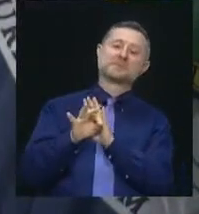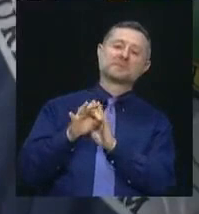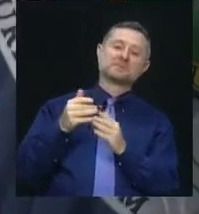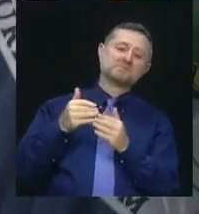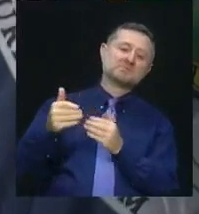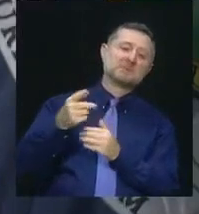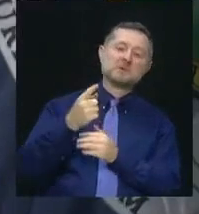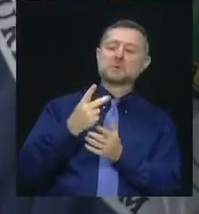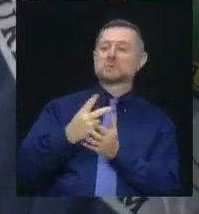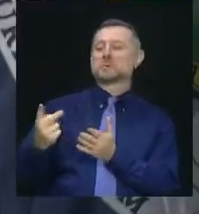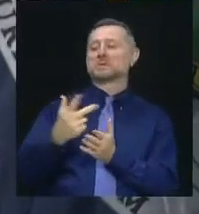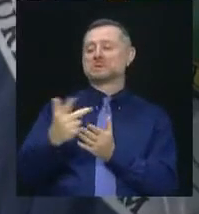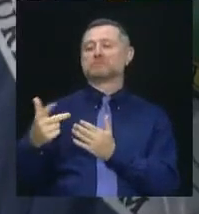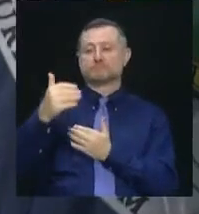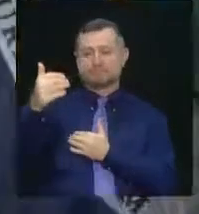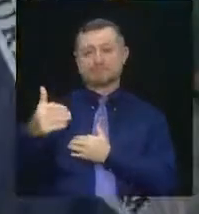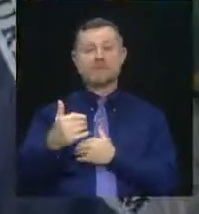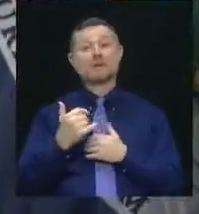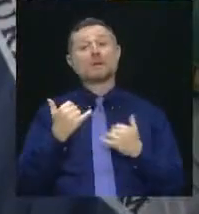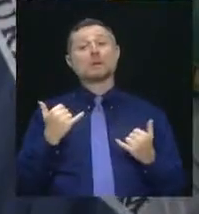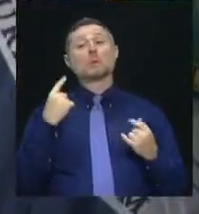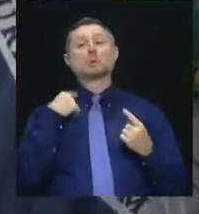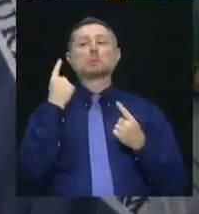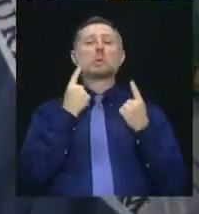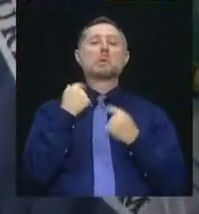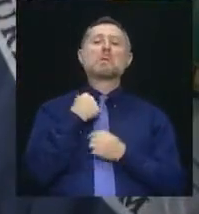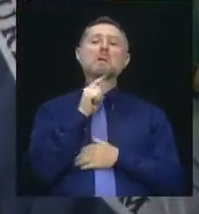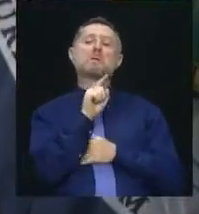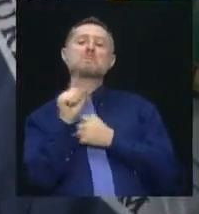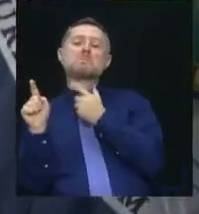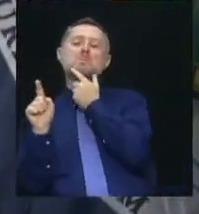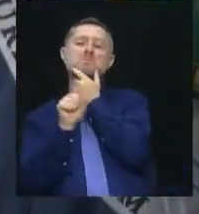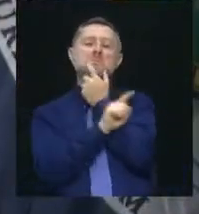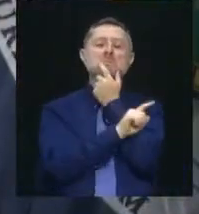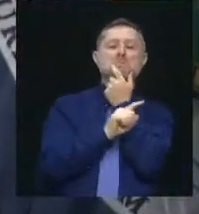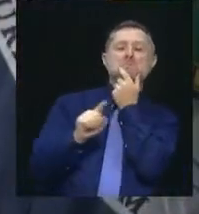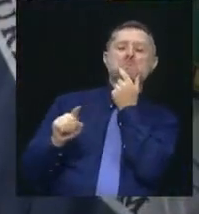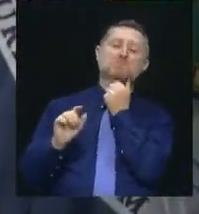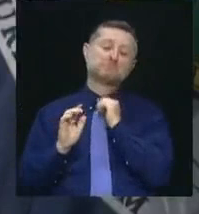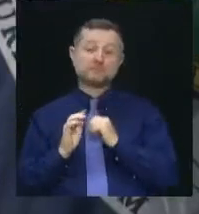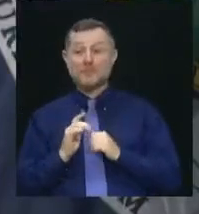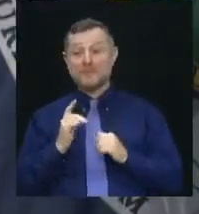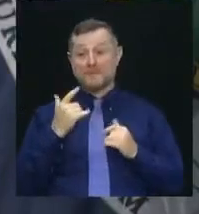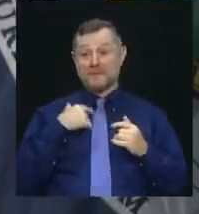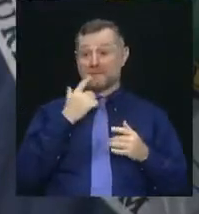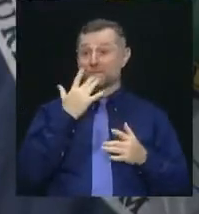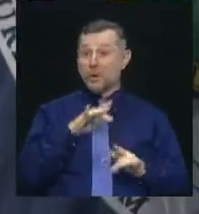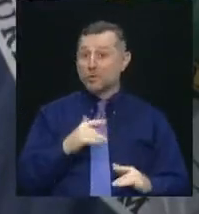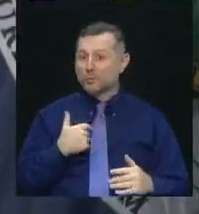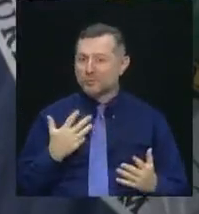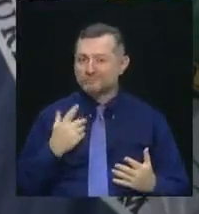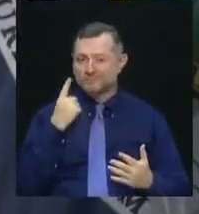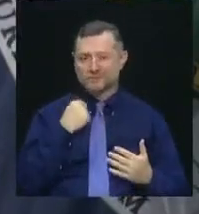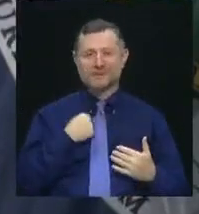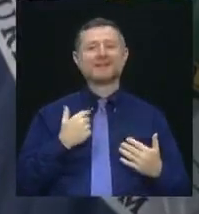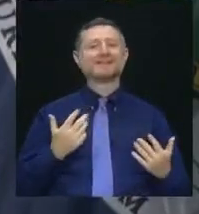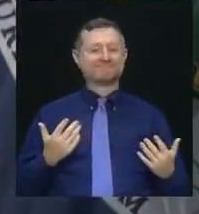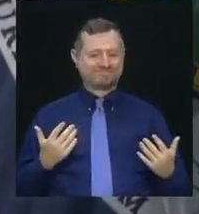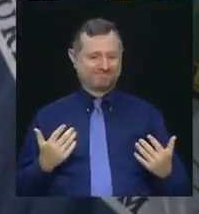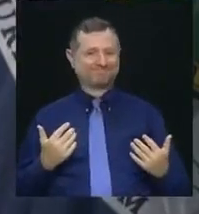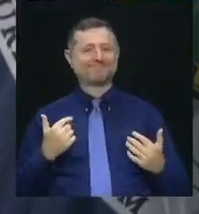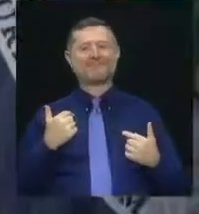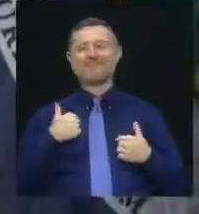we're considering a number of individuals. The fortunate thing for me is that I've spent so much time in